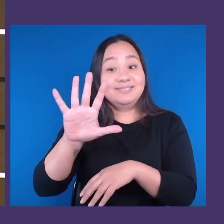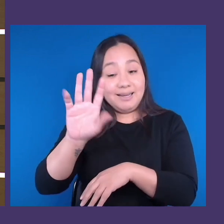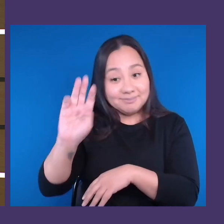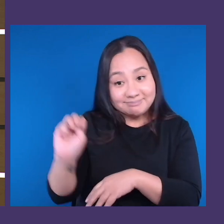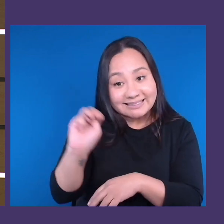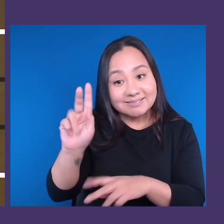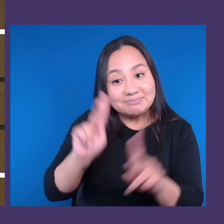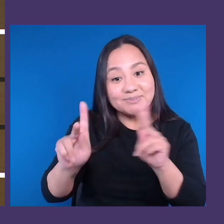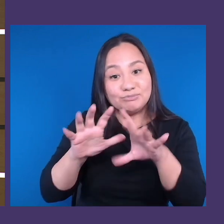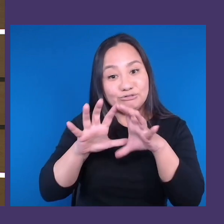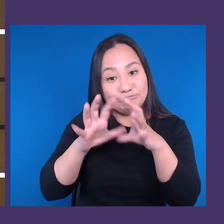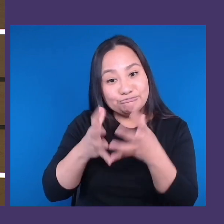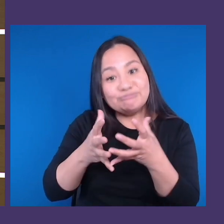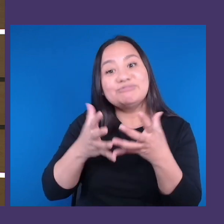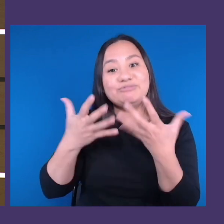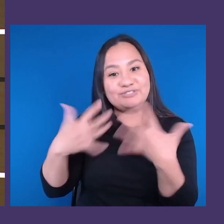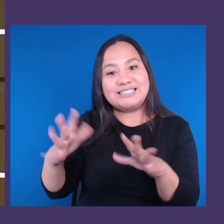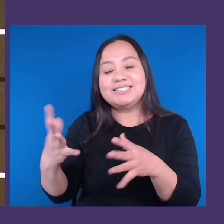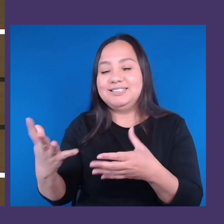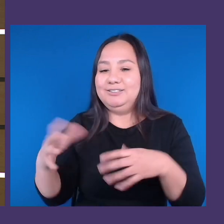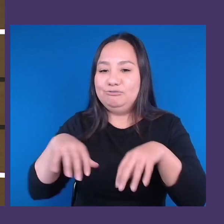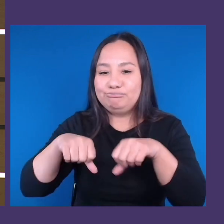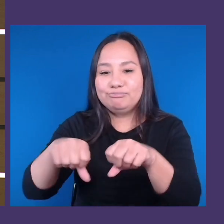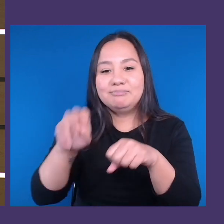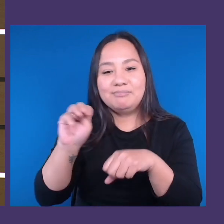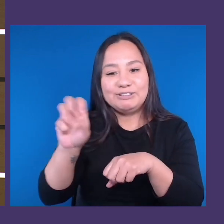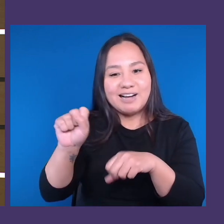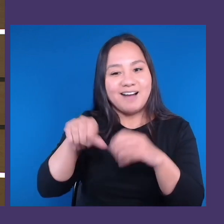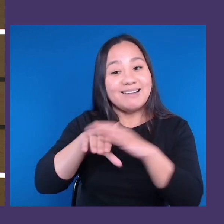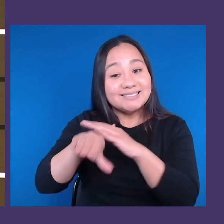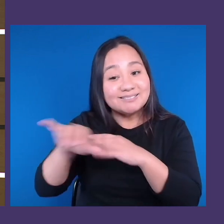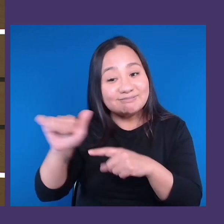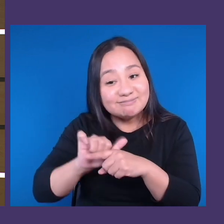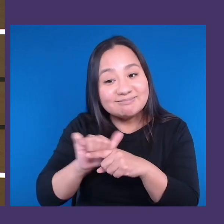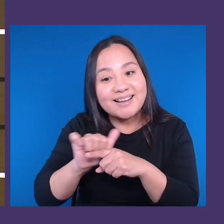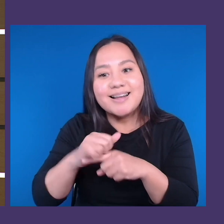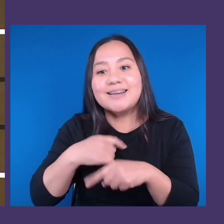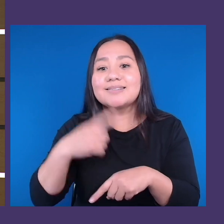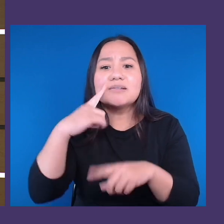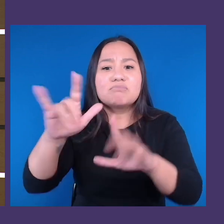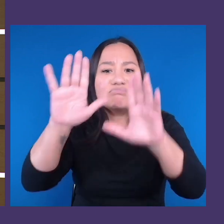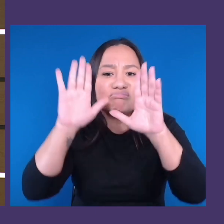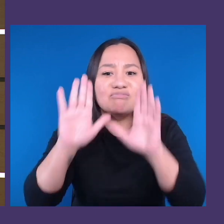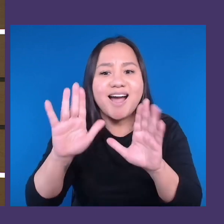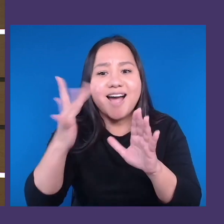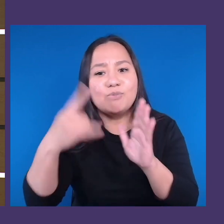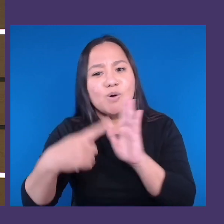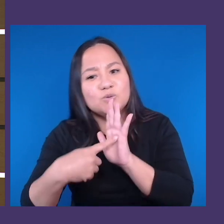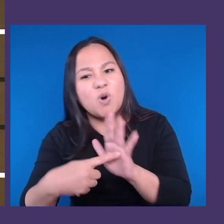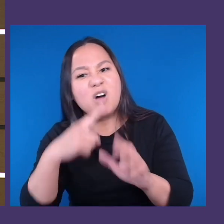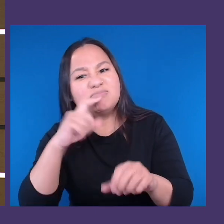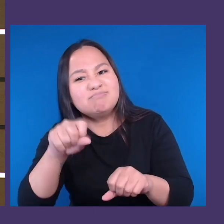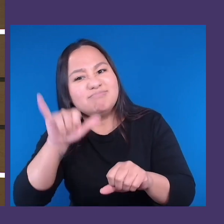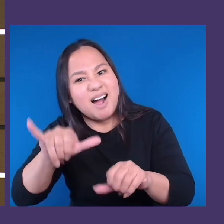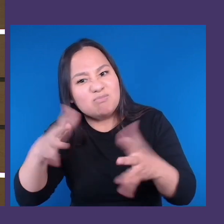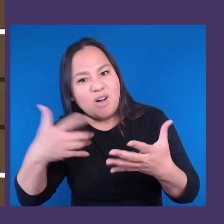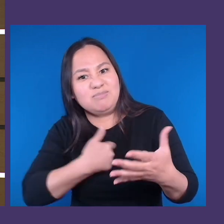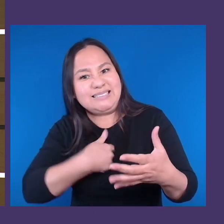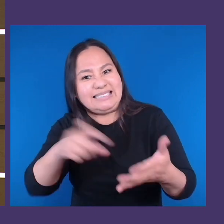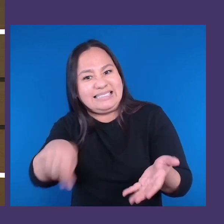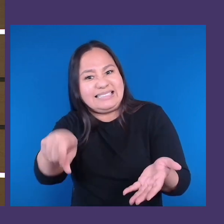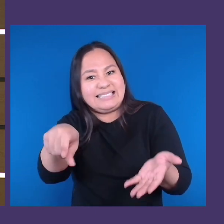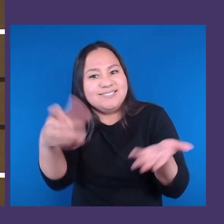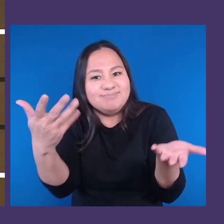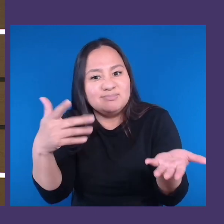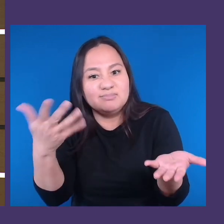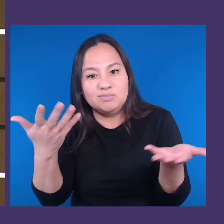accessibility training. And I think that is great. I mean, it just shows this is what we need to do. It's what we are doing. We're